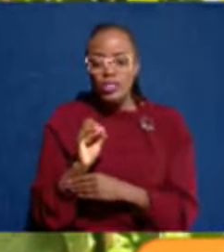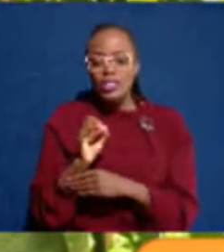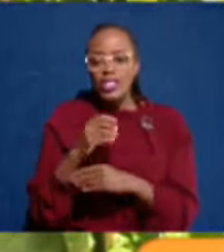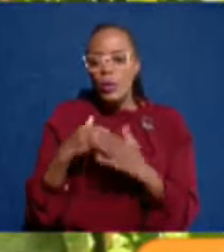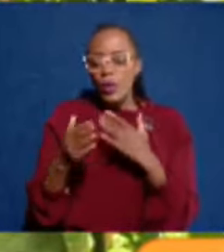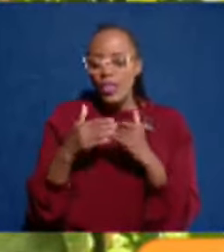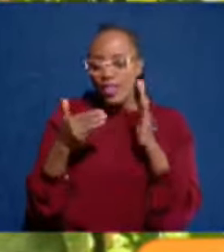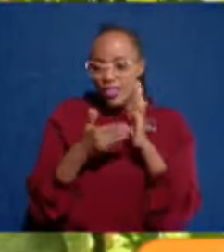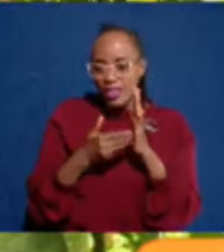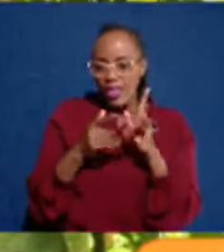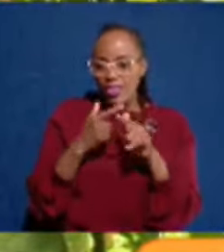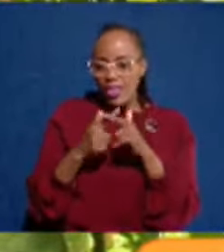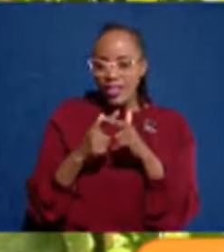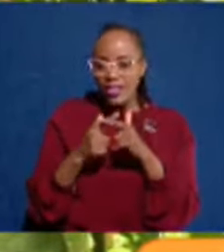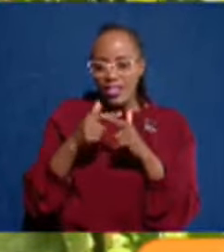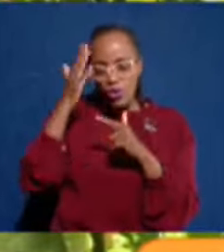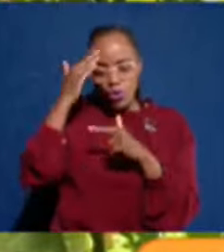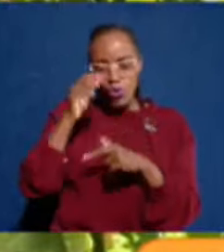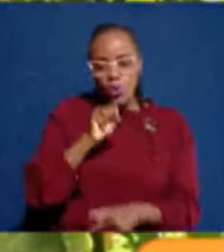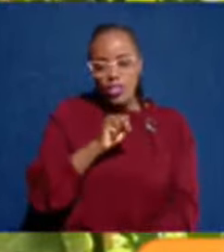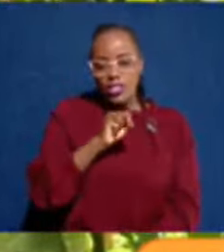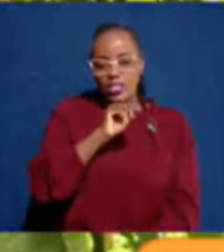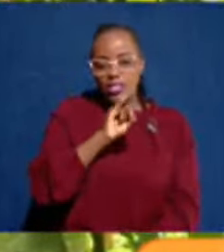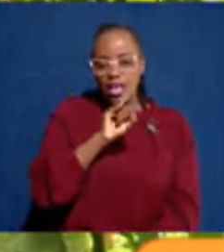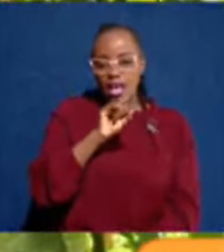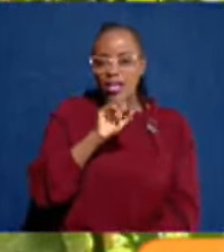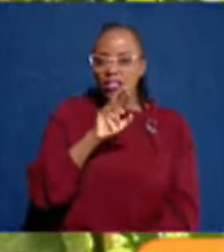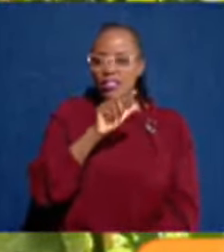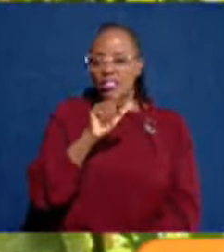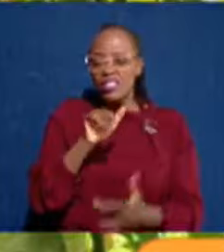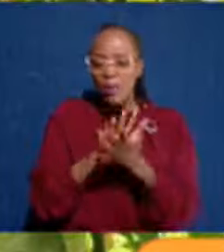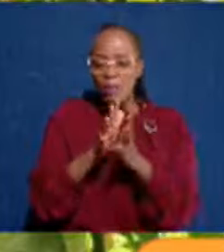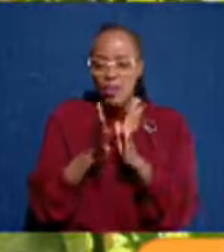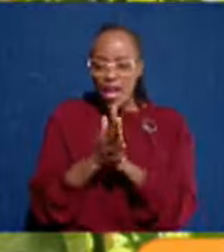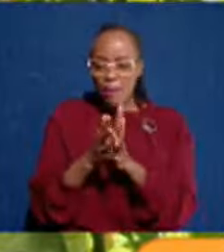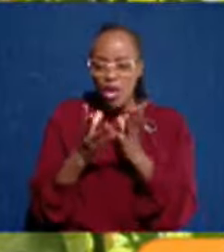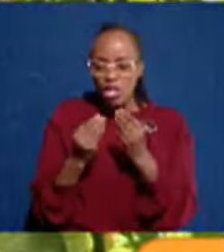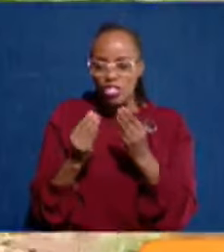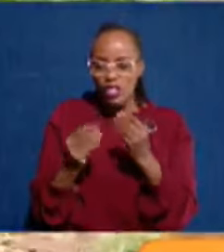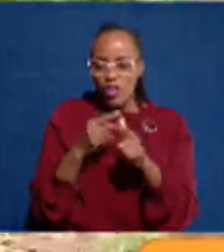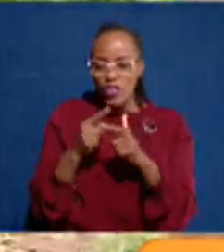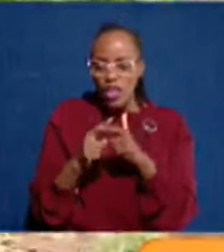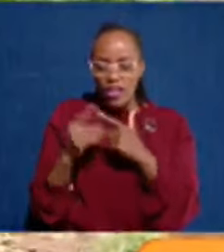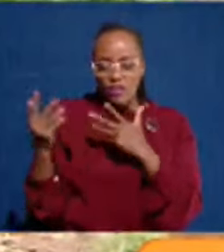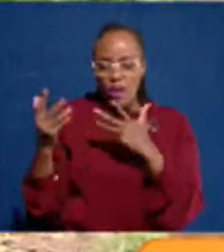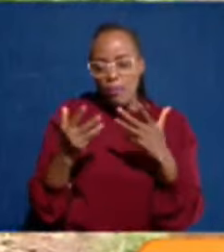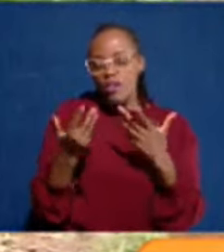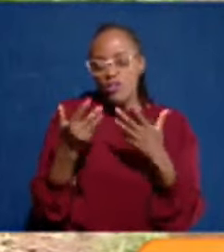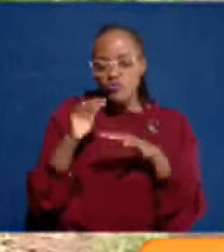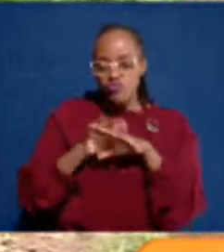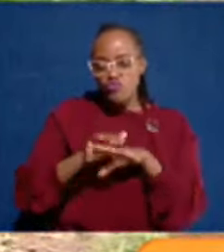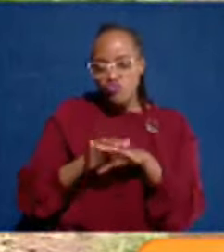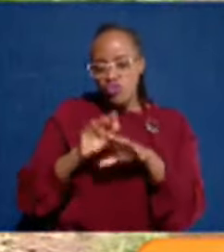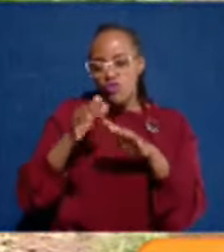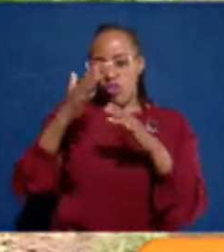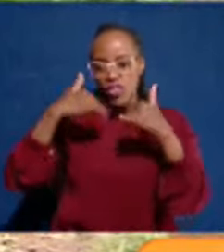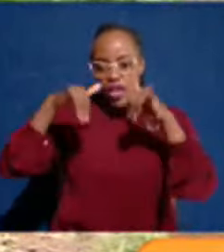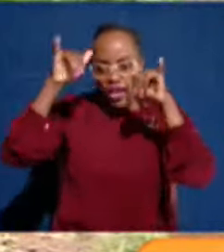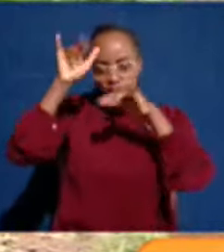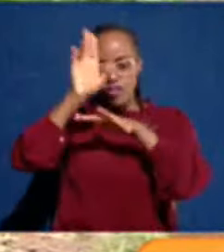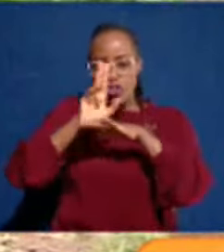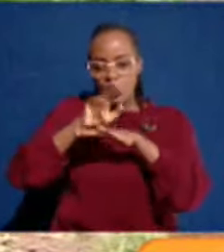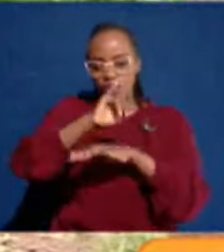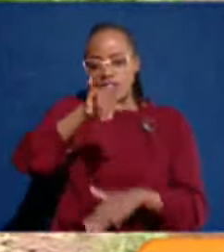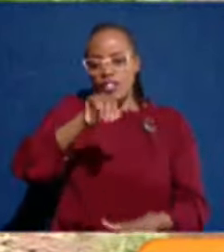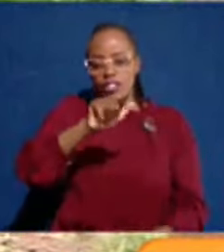silage unajua ikisha ganda, unajua silage in terms of kuganda inaleta ladha pia kwa ngombe. Currently with the use of this